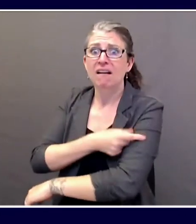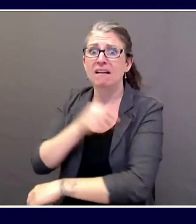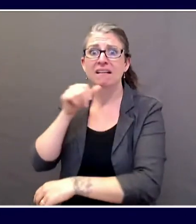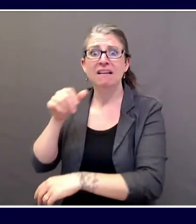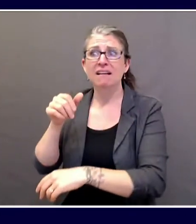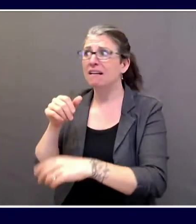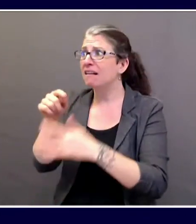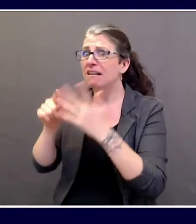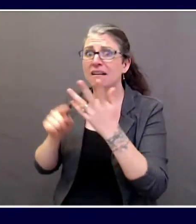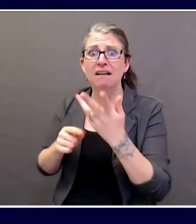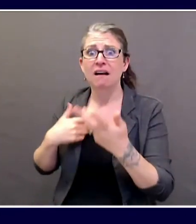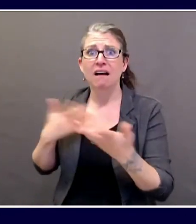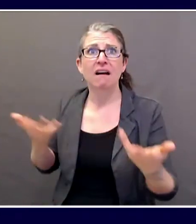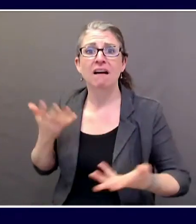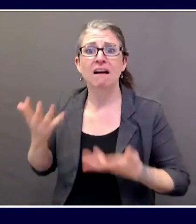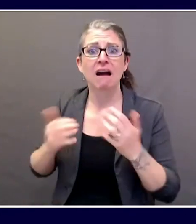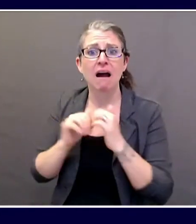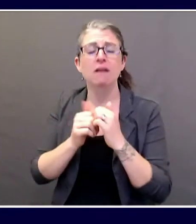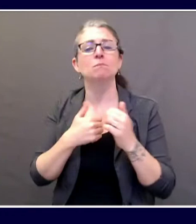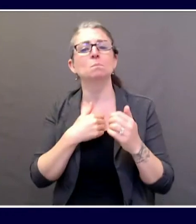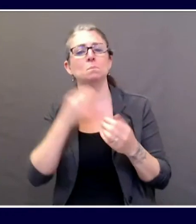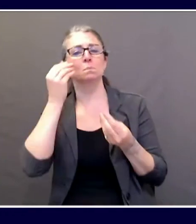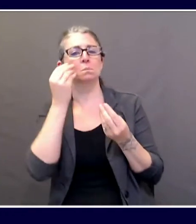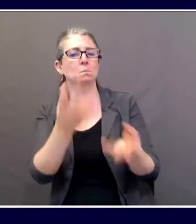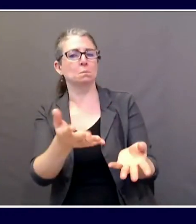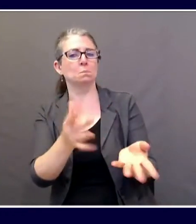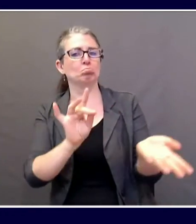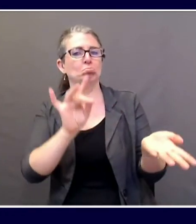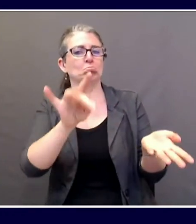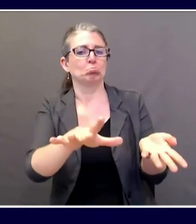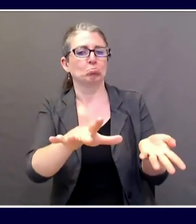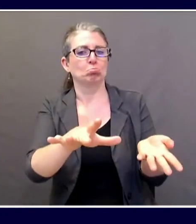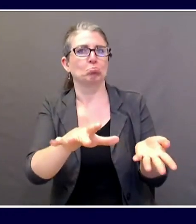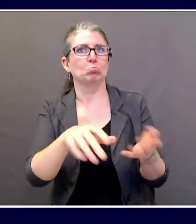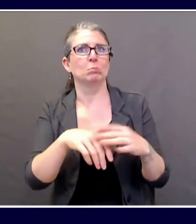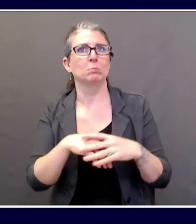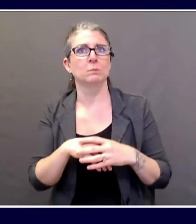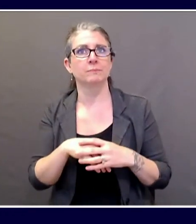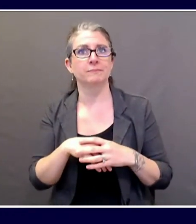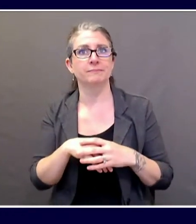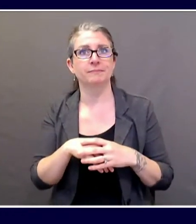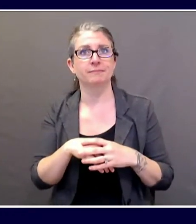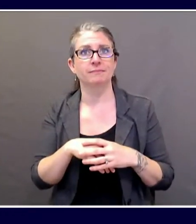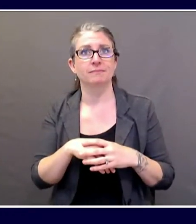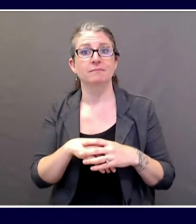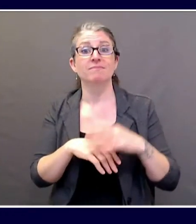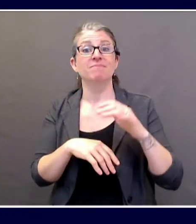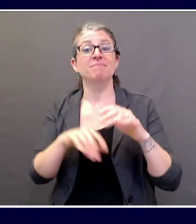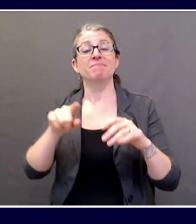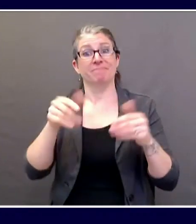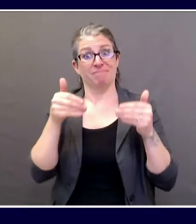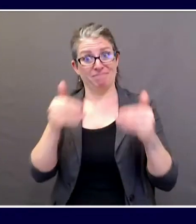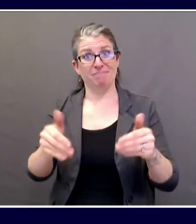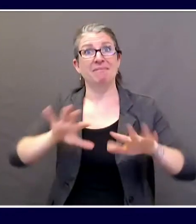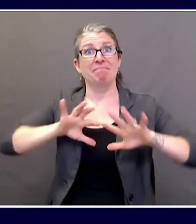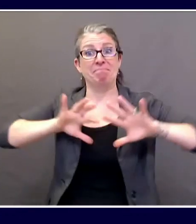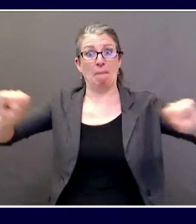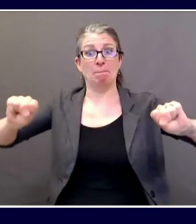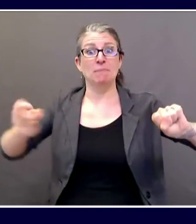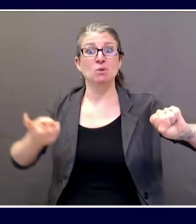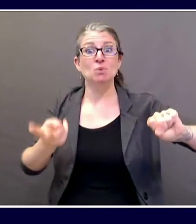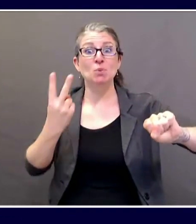appointment for a COVID-19 vaccine, please let the clinic know that you're not going to be there for all of